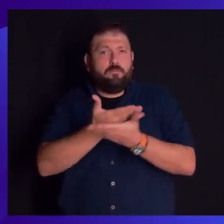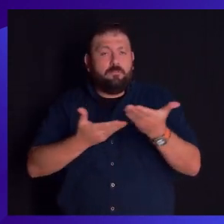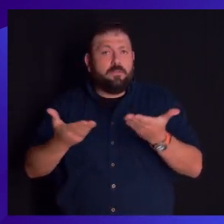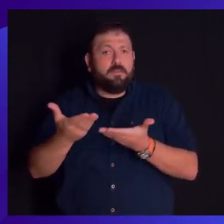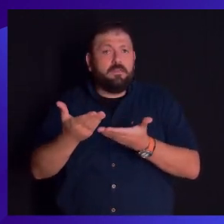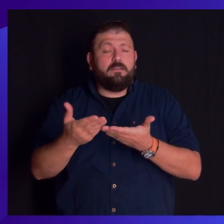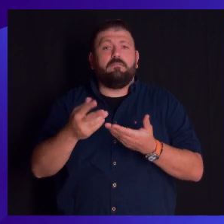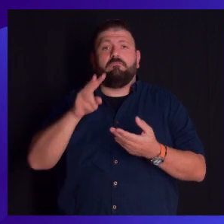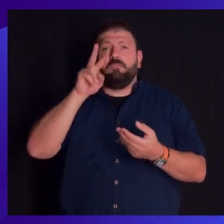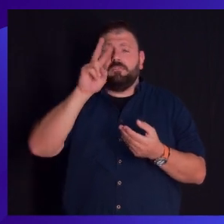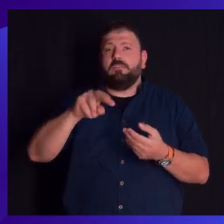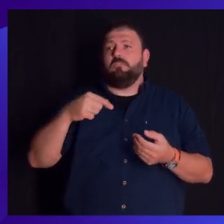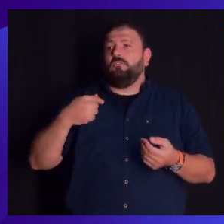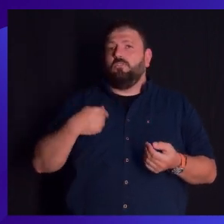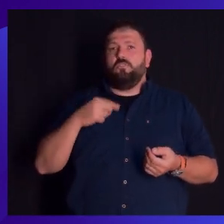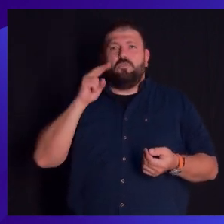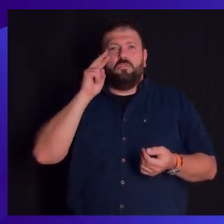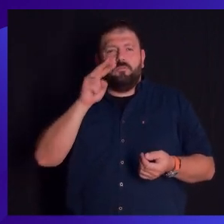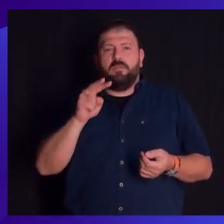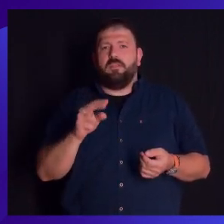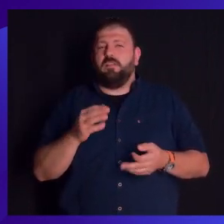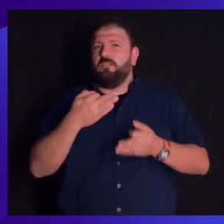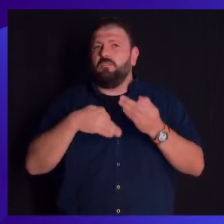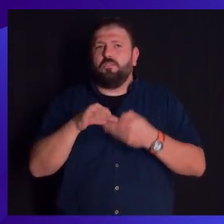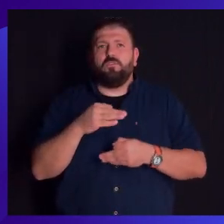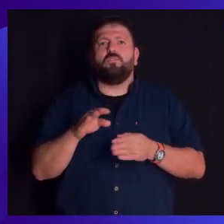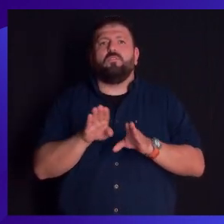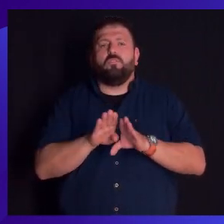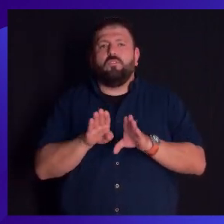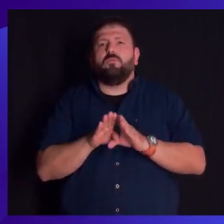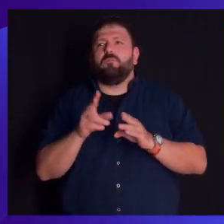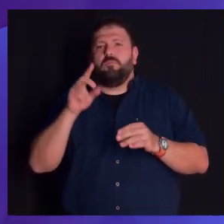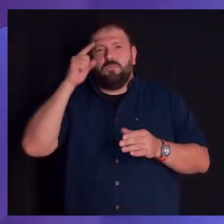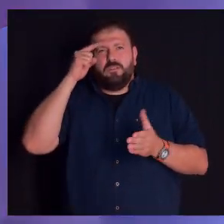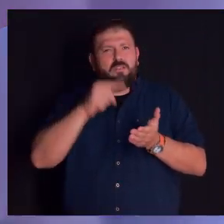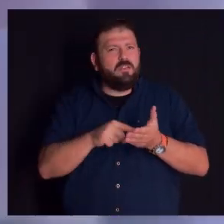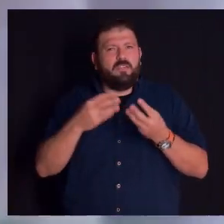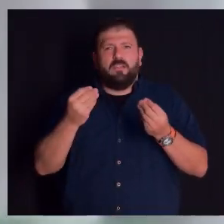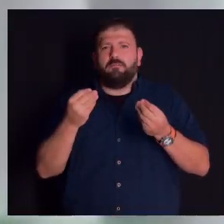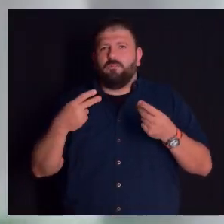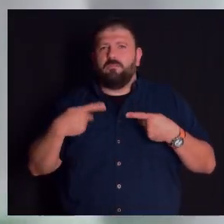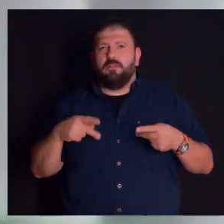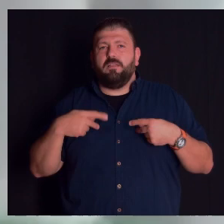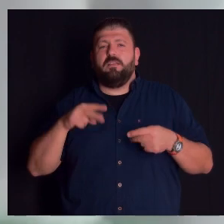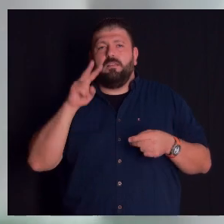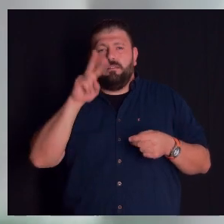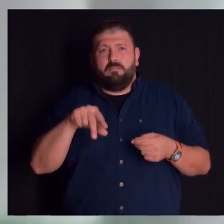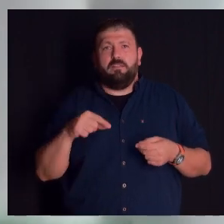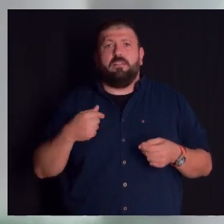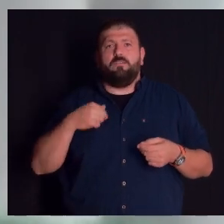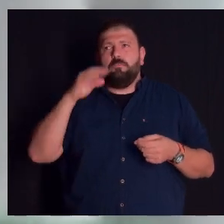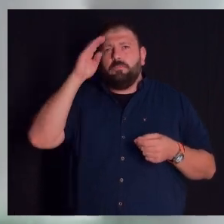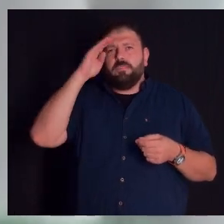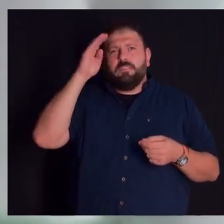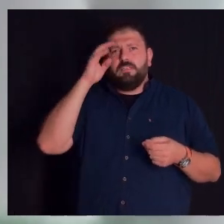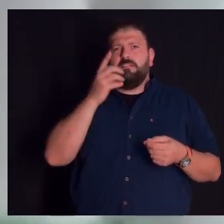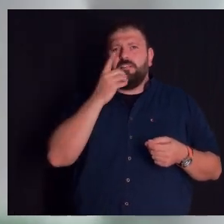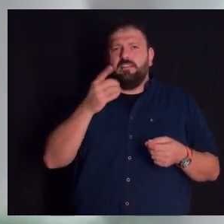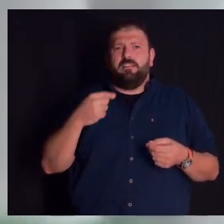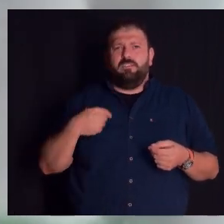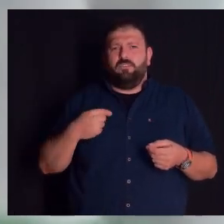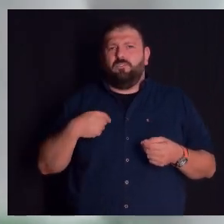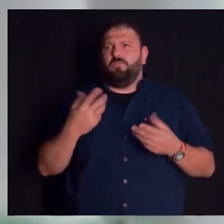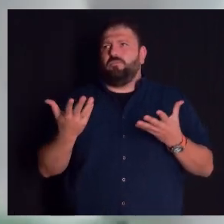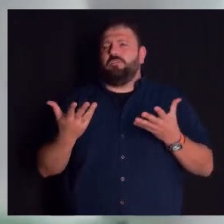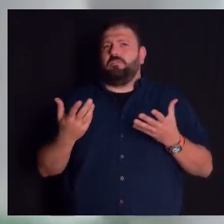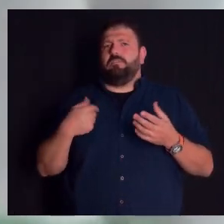products and then shared them, I saw the rallies and I saw there were a lot of people, and I was thinking,